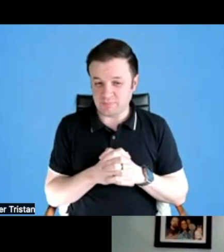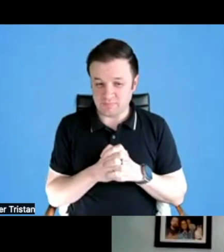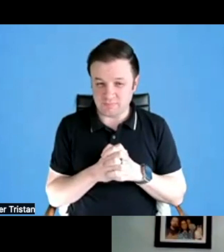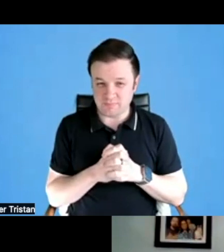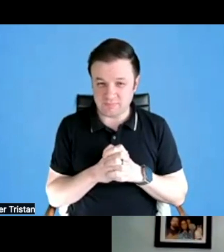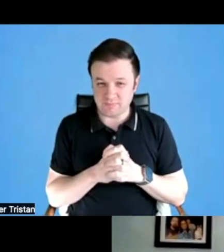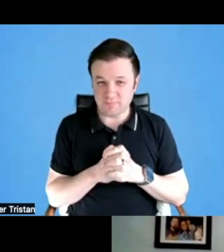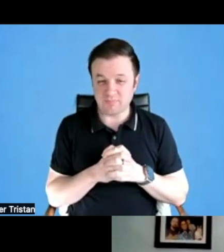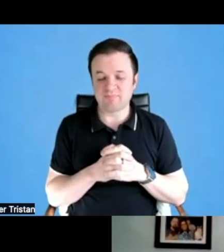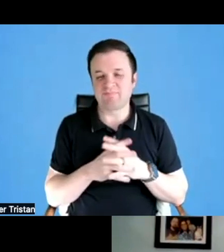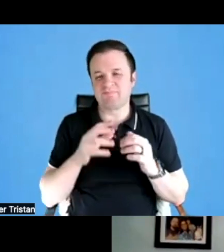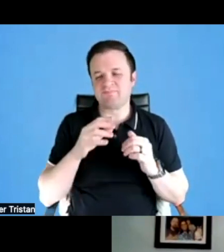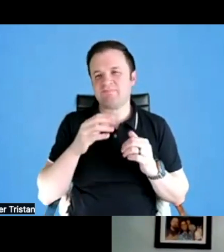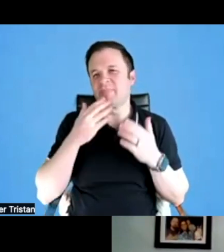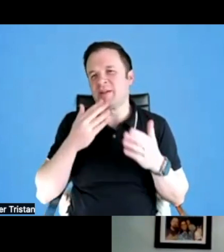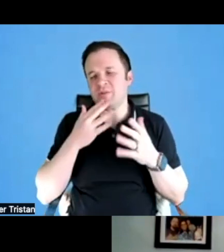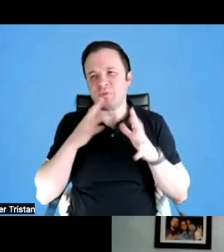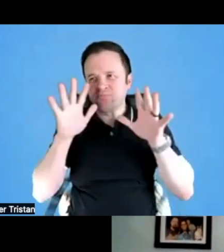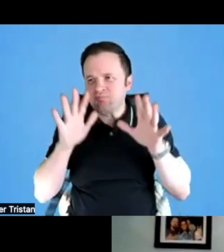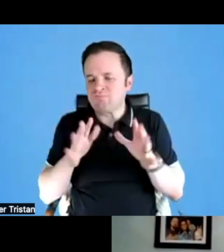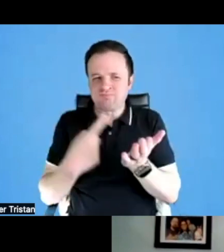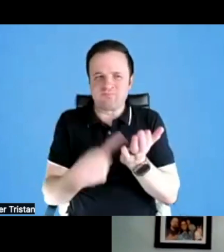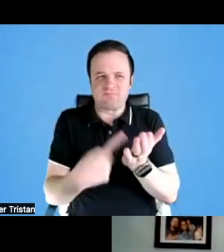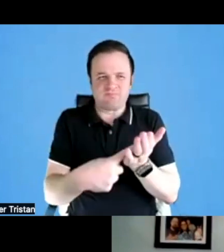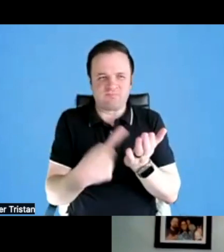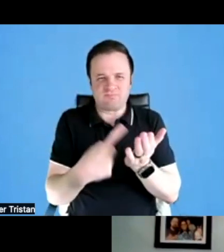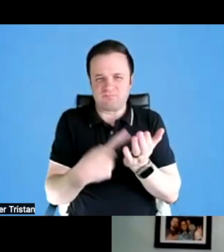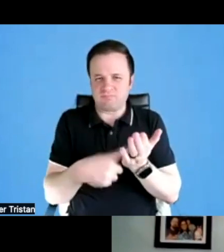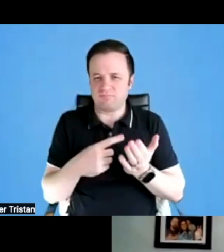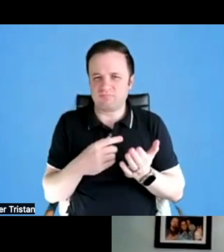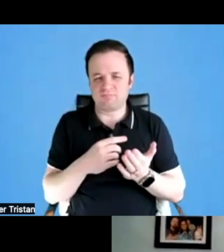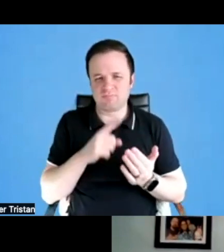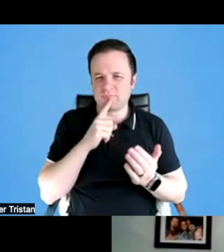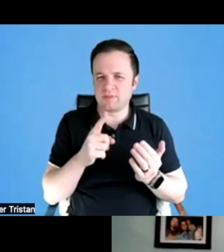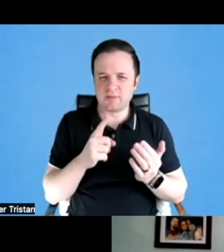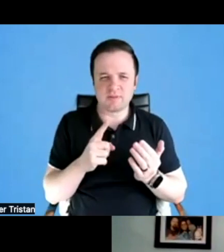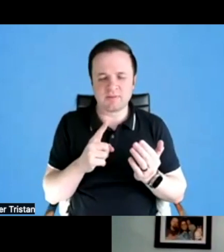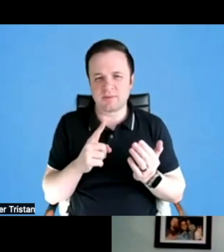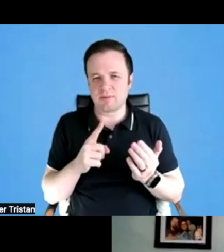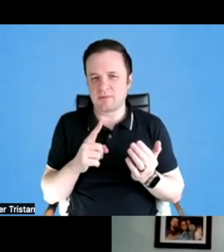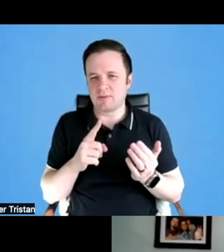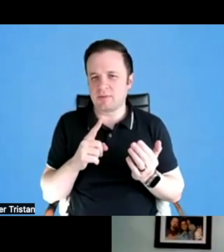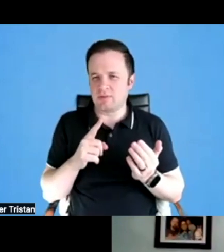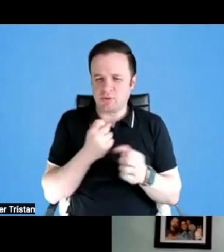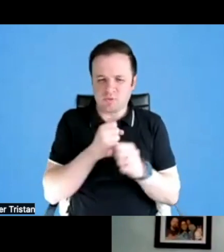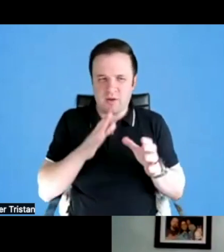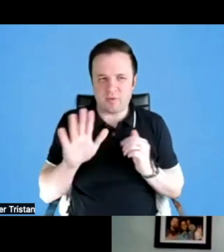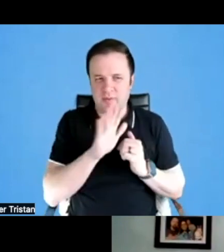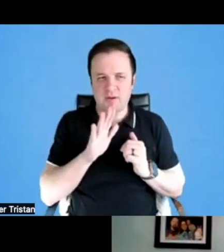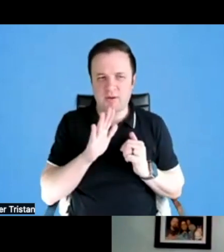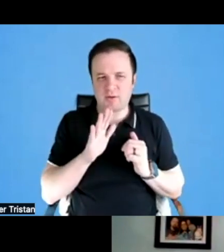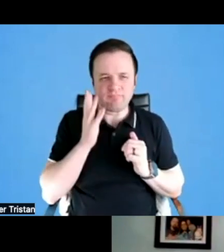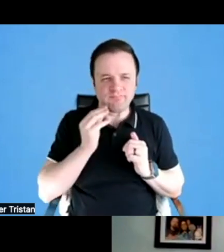I want to thank you for the incredible conversation and for raising up so clearly survivors' voices in research